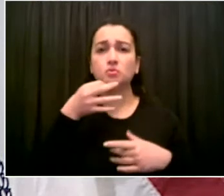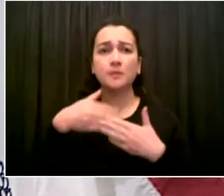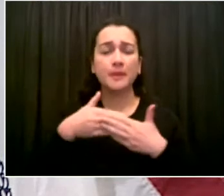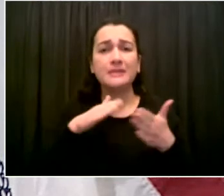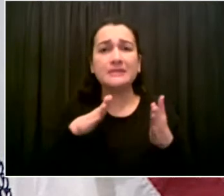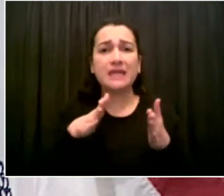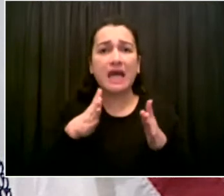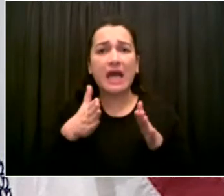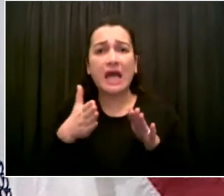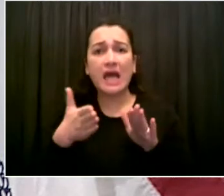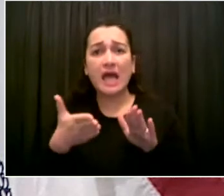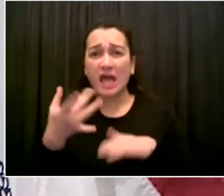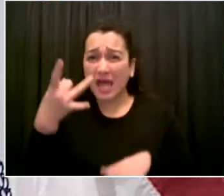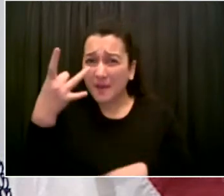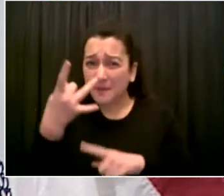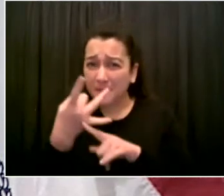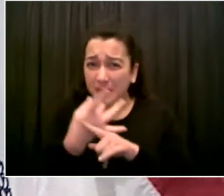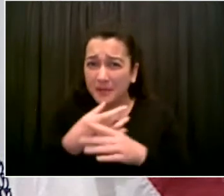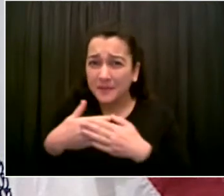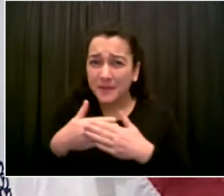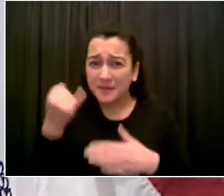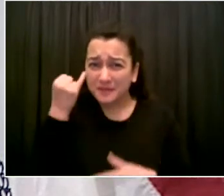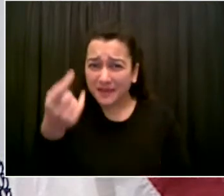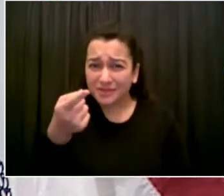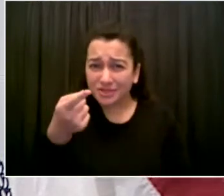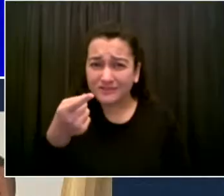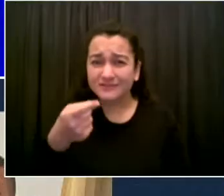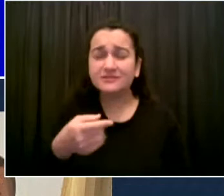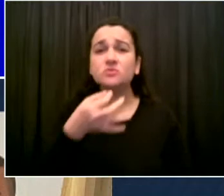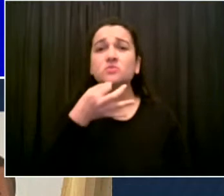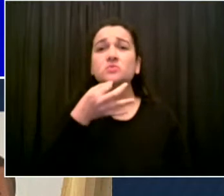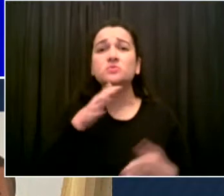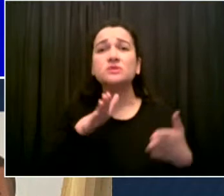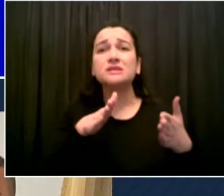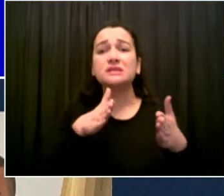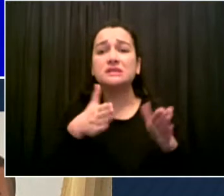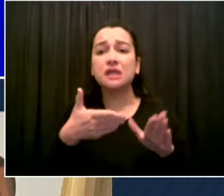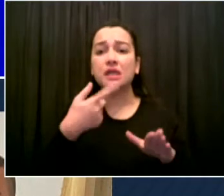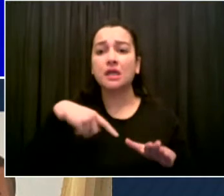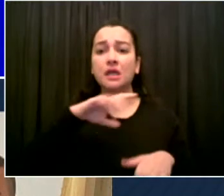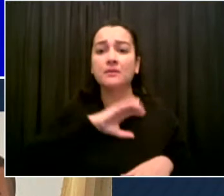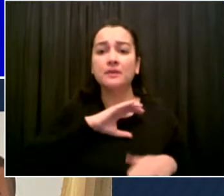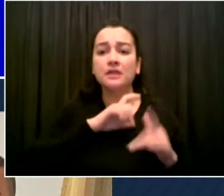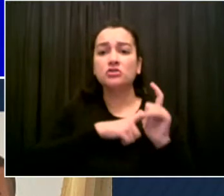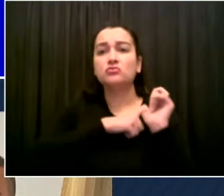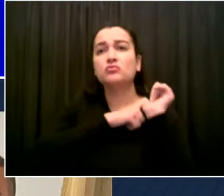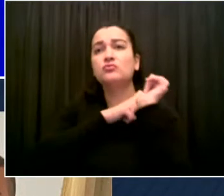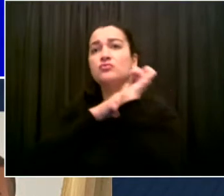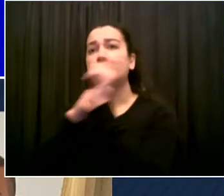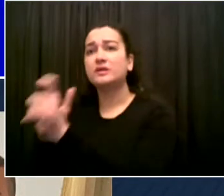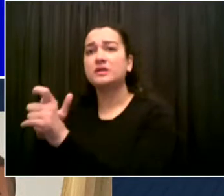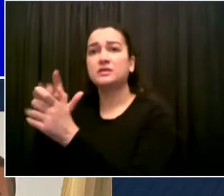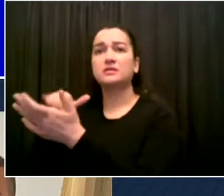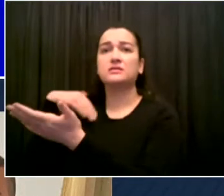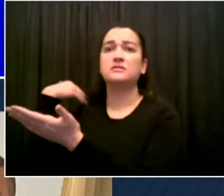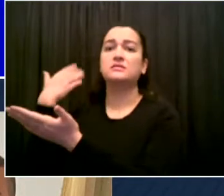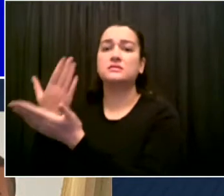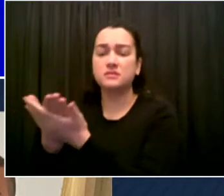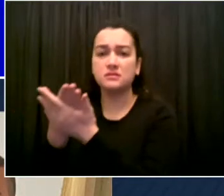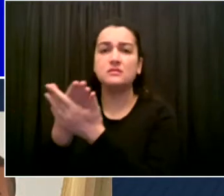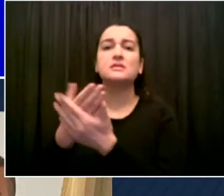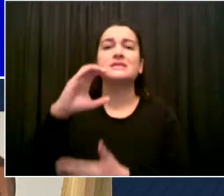officers immediately responded, performed CPR, saved the life of an infant. This is the kind of thing